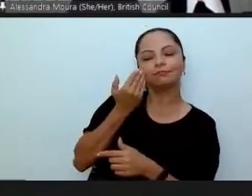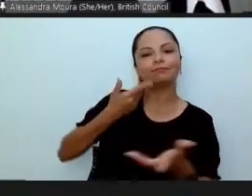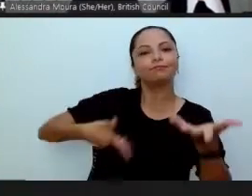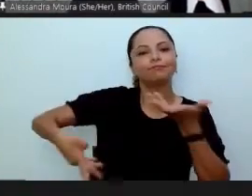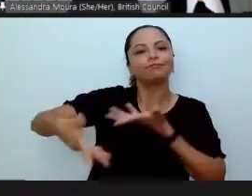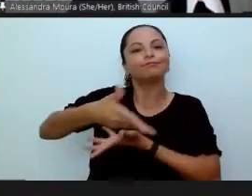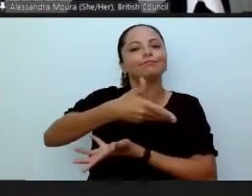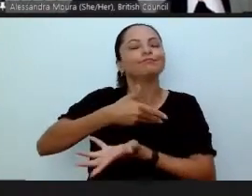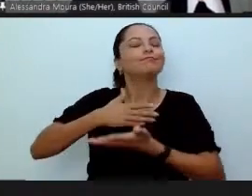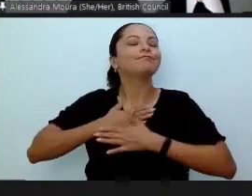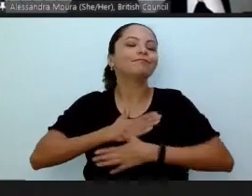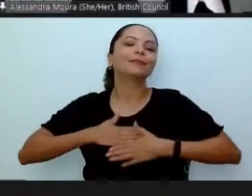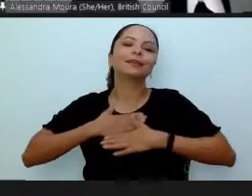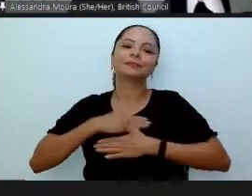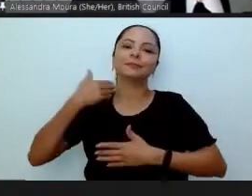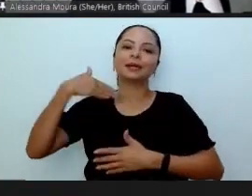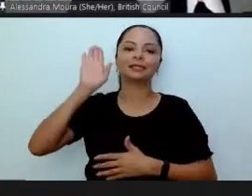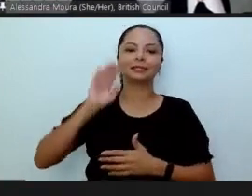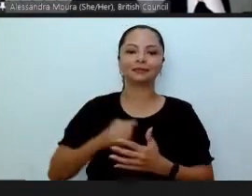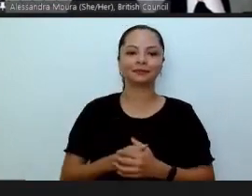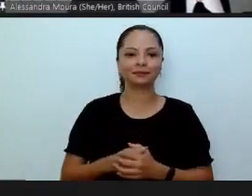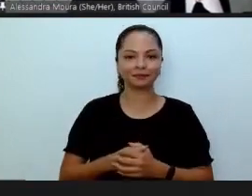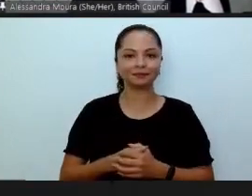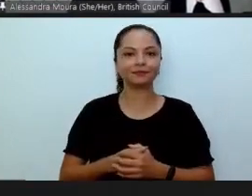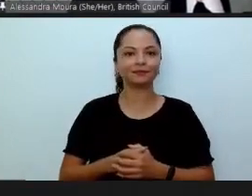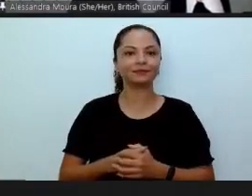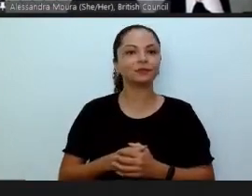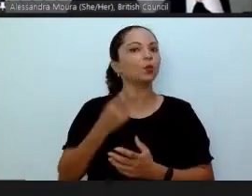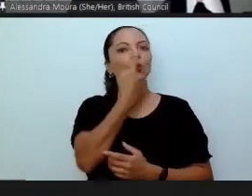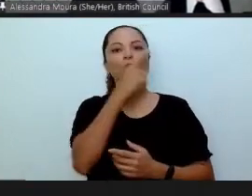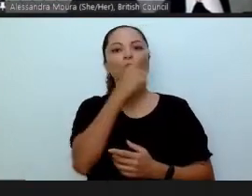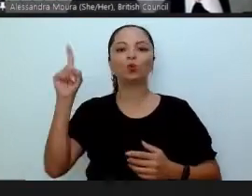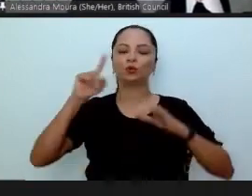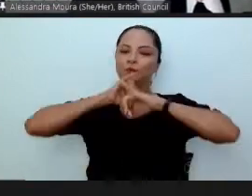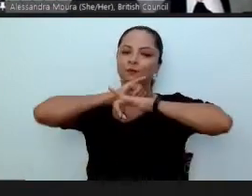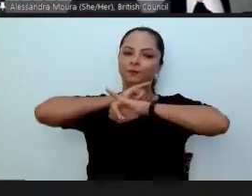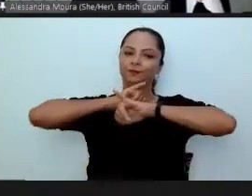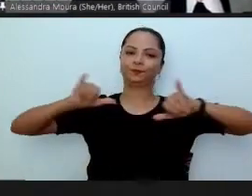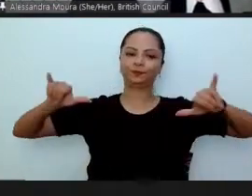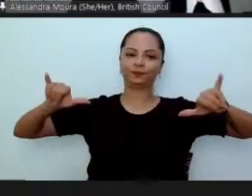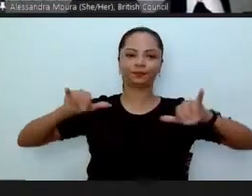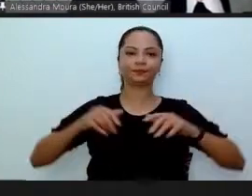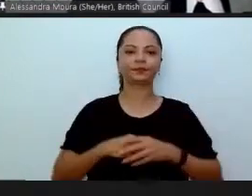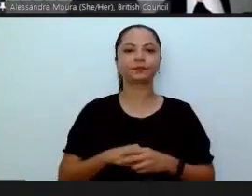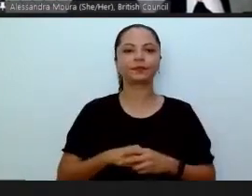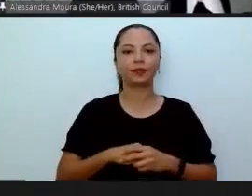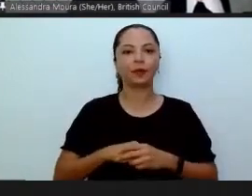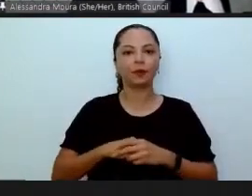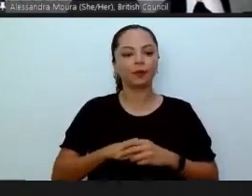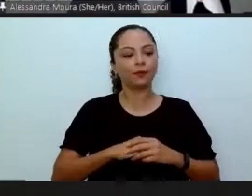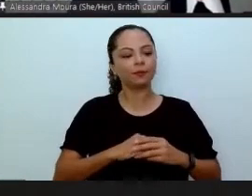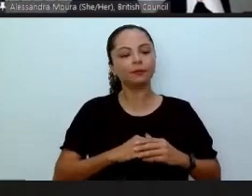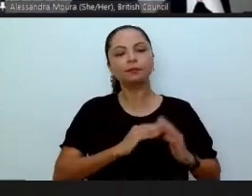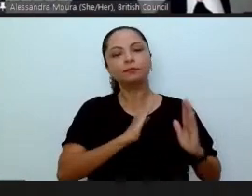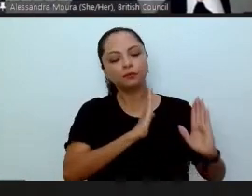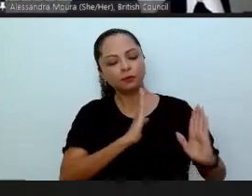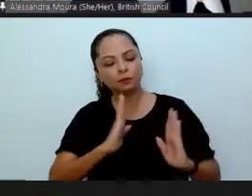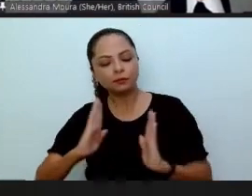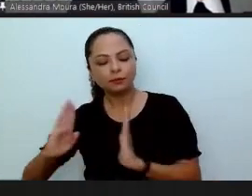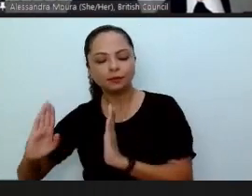Alessandra, an important part of the process of developing professionally is becoming aware of